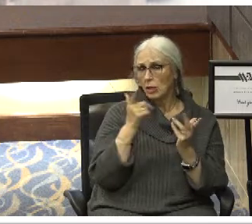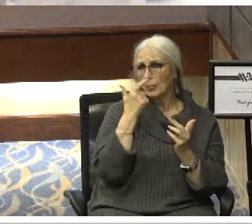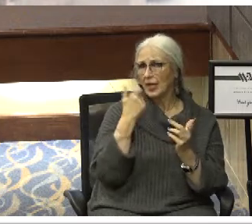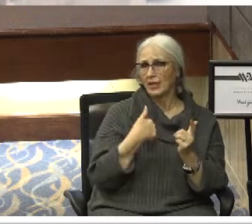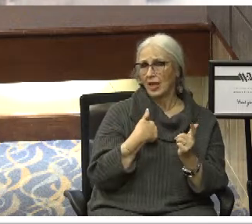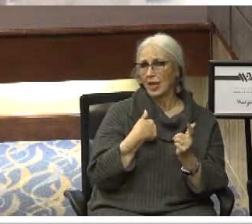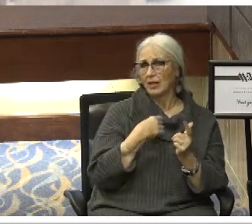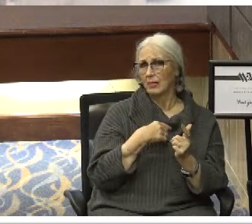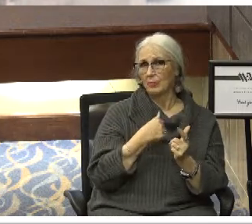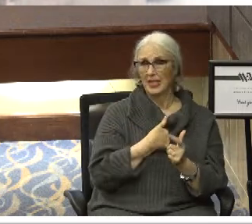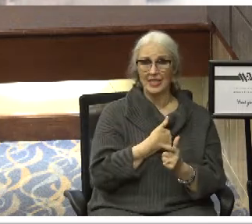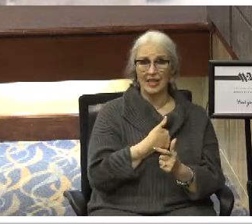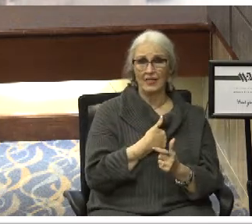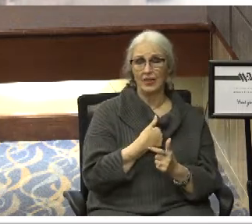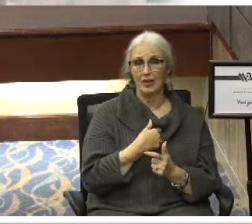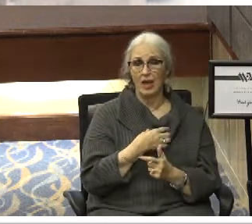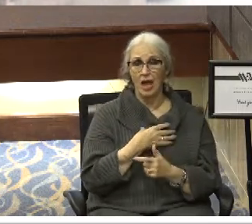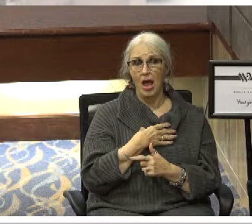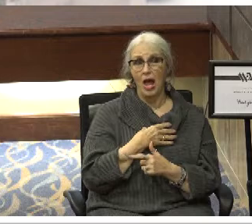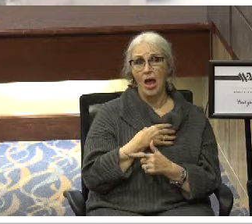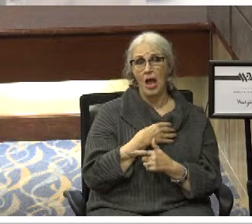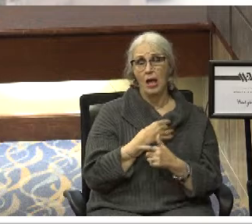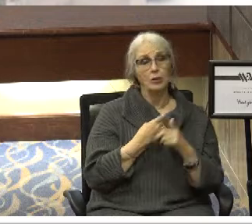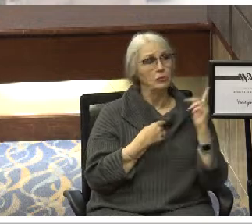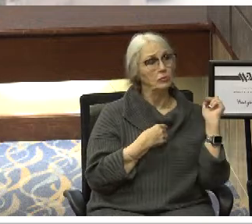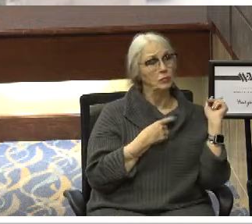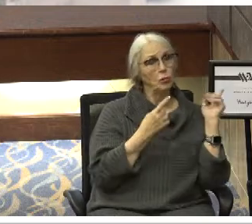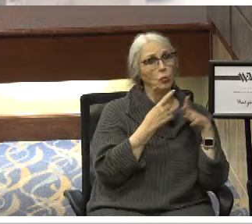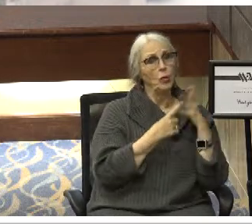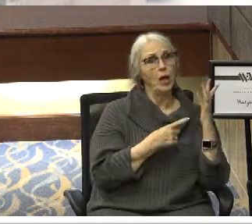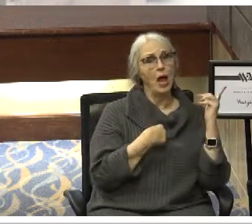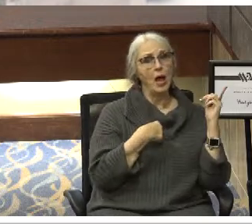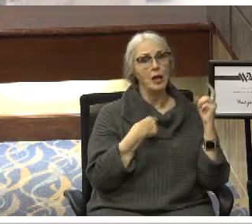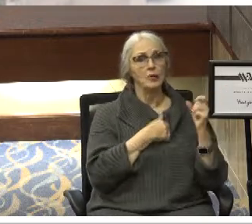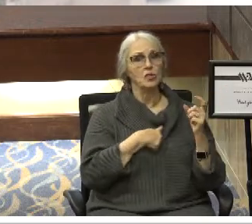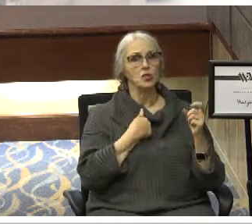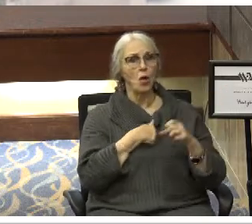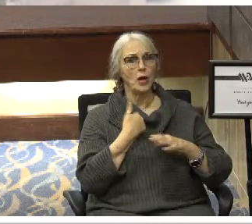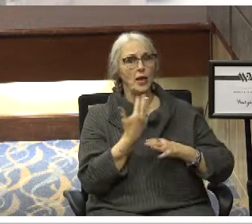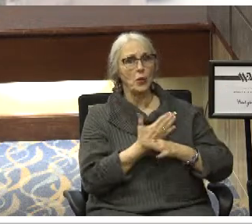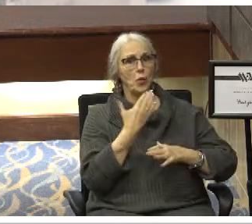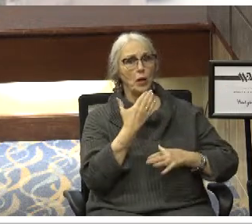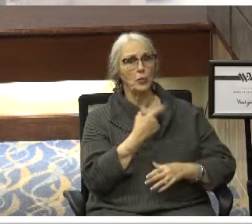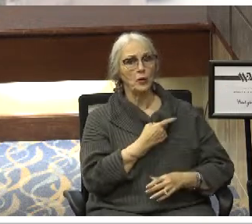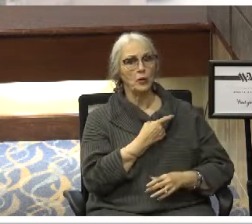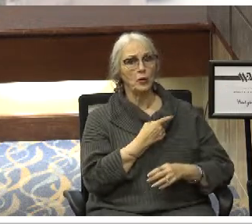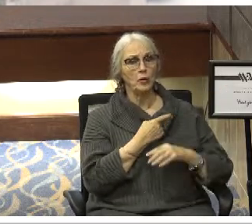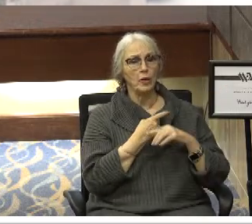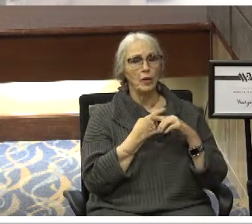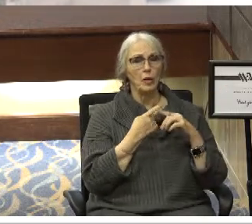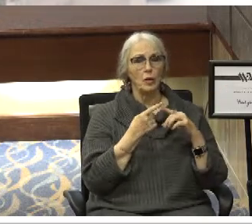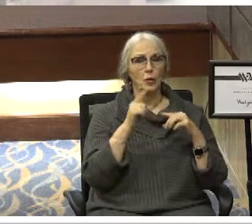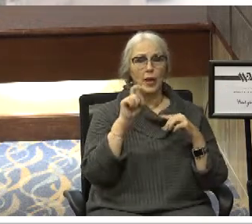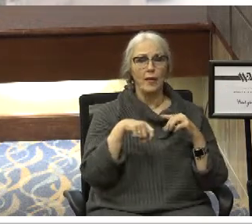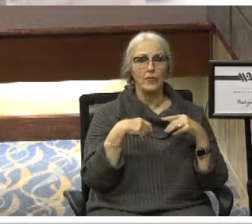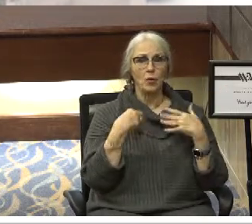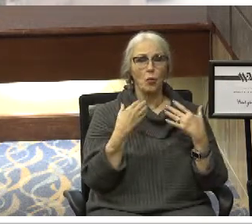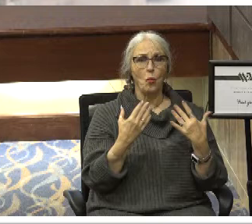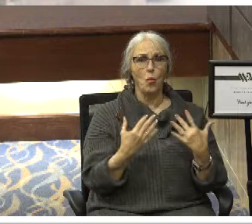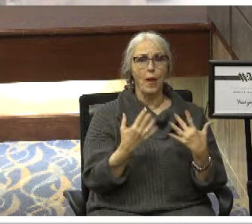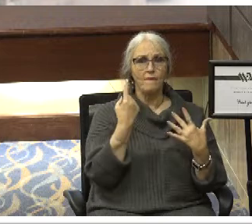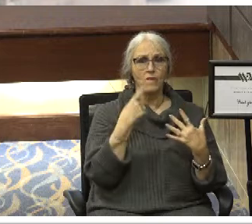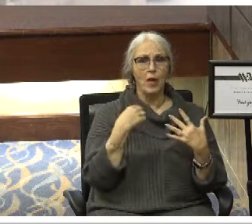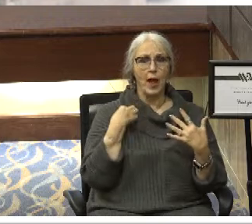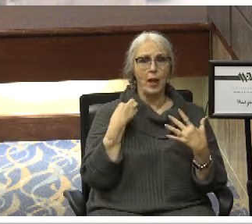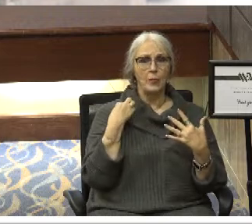don't like, personally, when I look at this, Mayor? yes. I'm sorry to interrupt you, but we have to wait for the